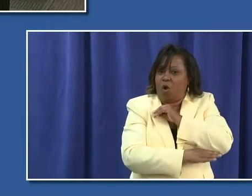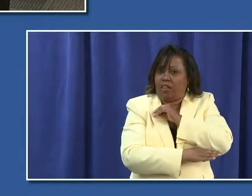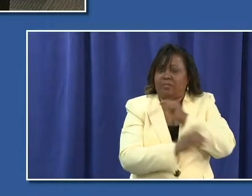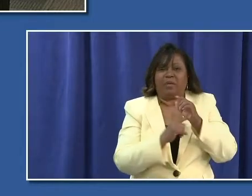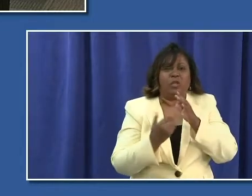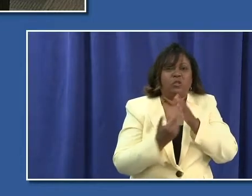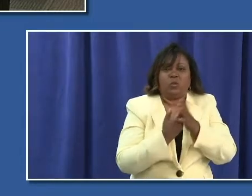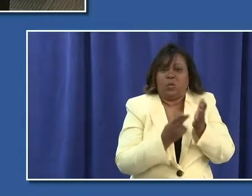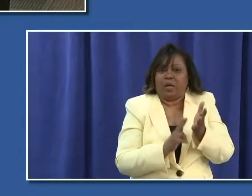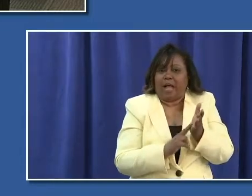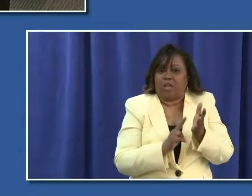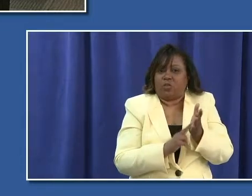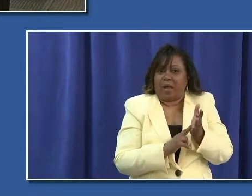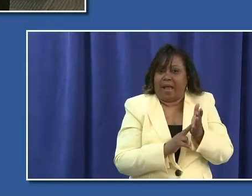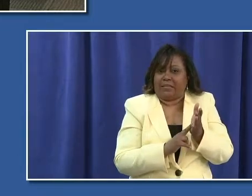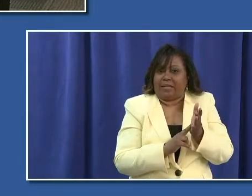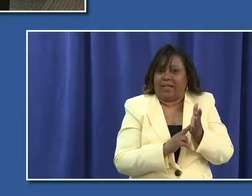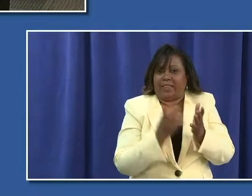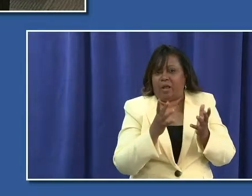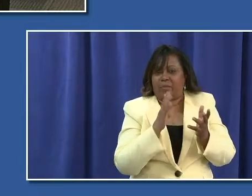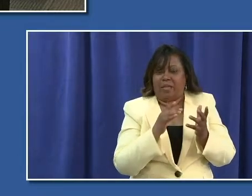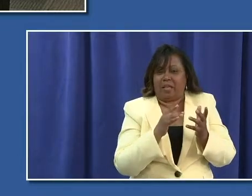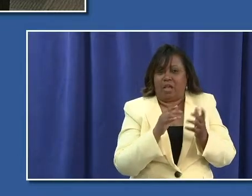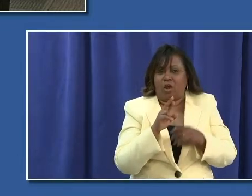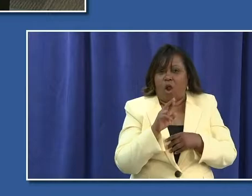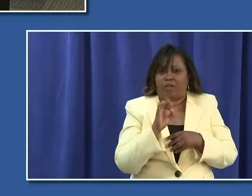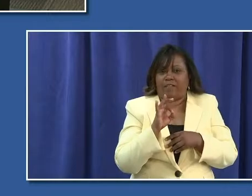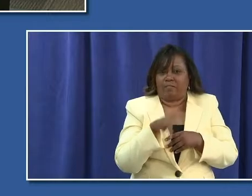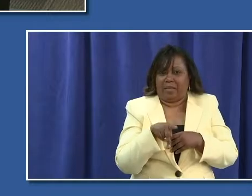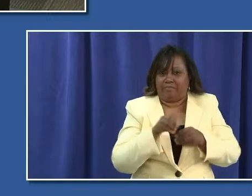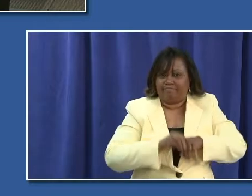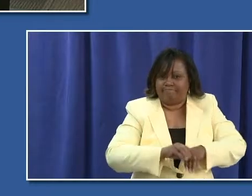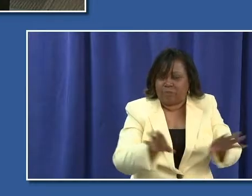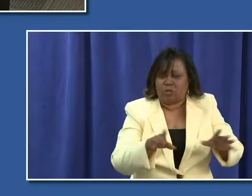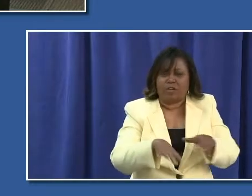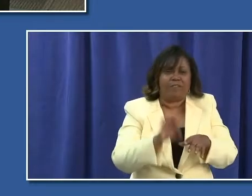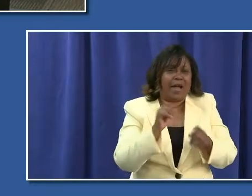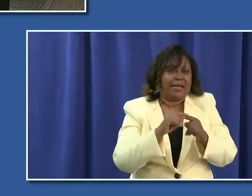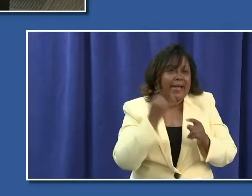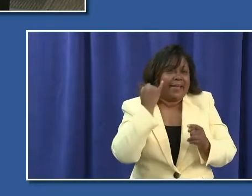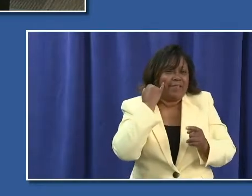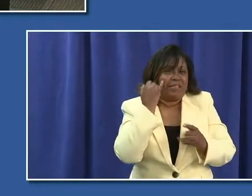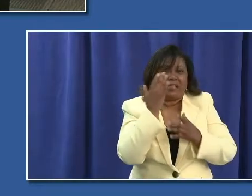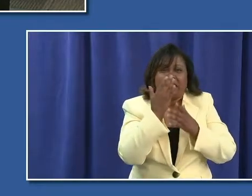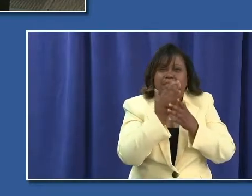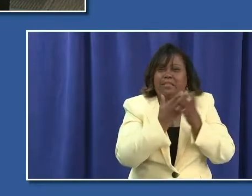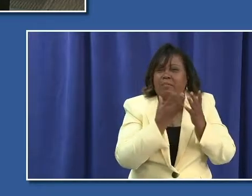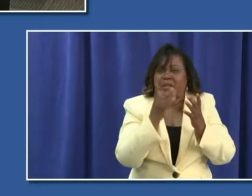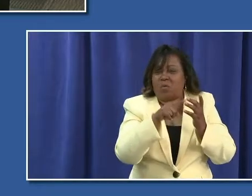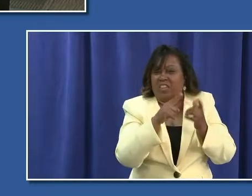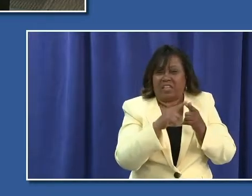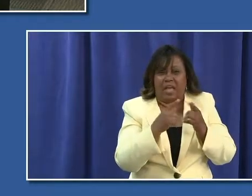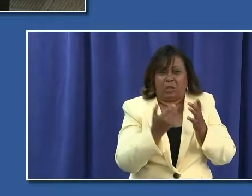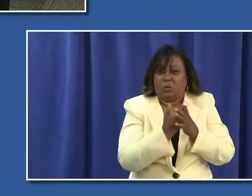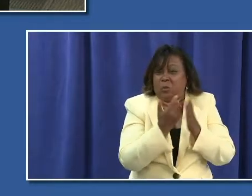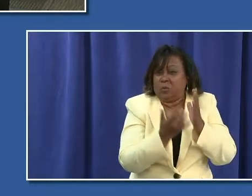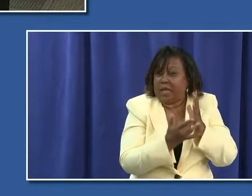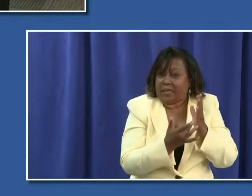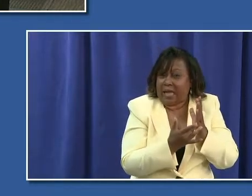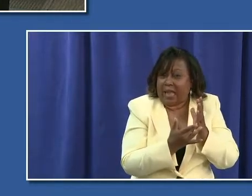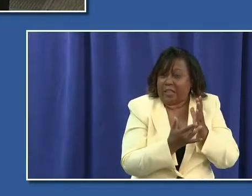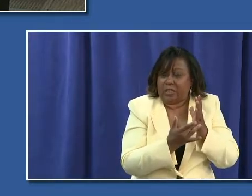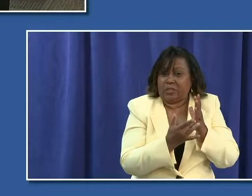be a new contract that there's going to be an RFP put out to find out if there's something out there, whether there's new technologies,